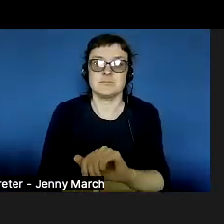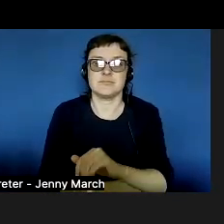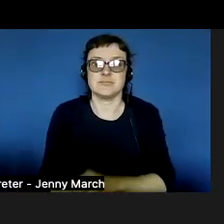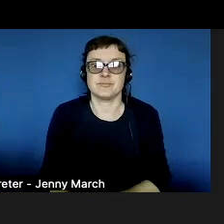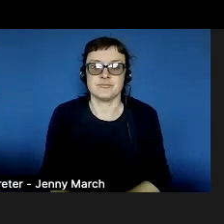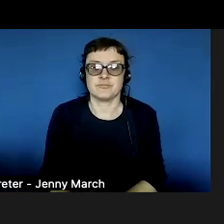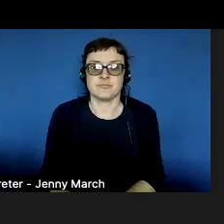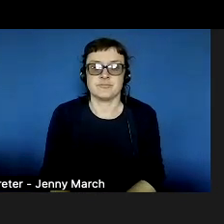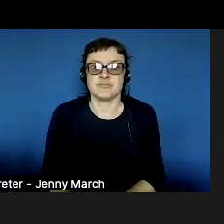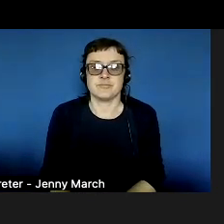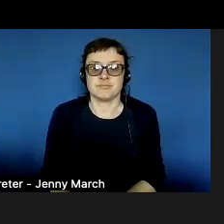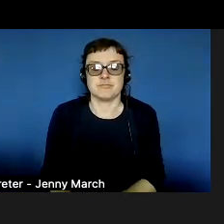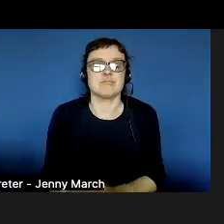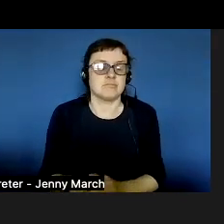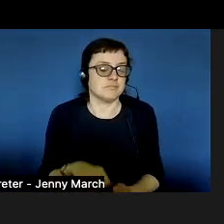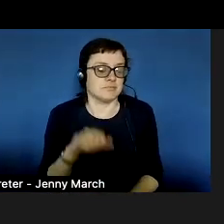Yeah, definitely.